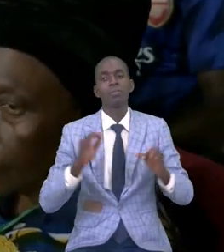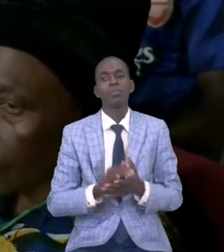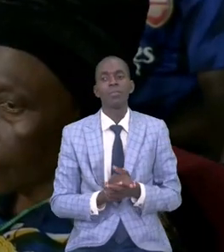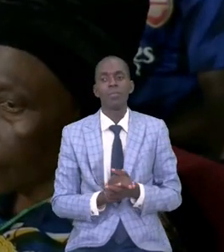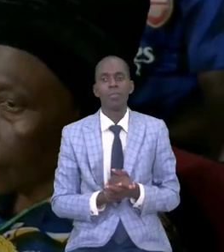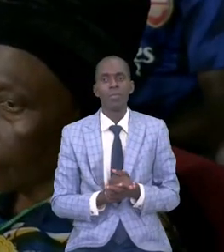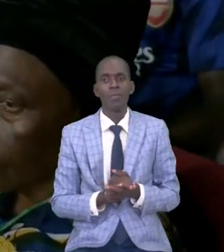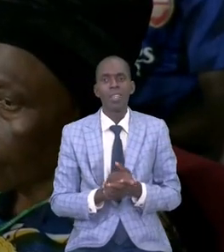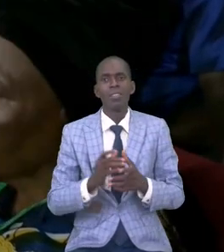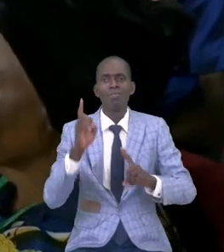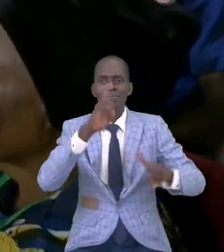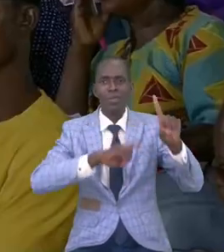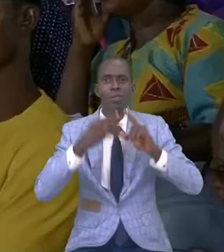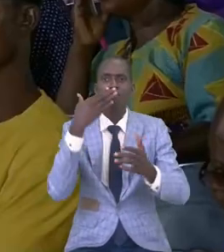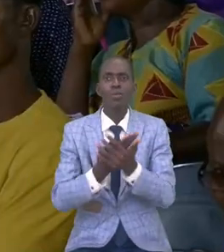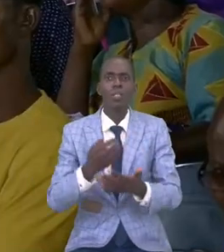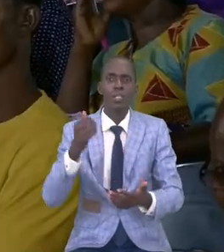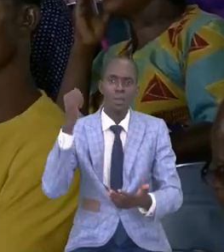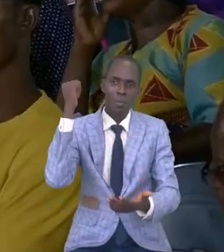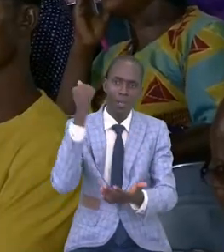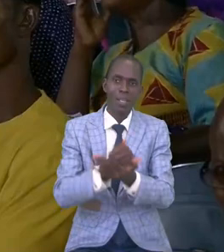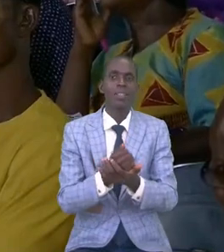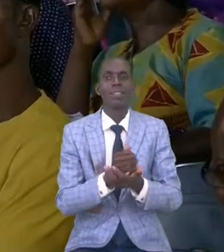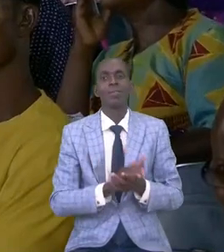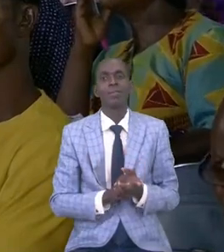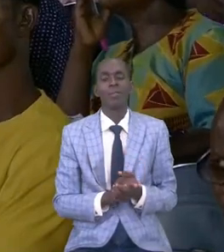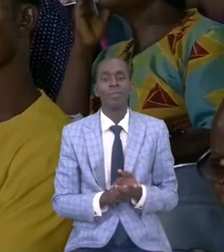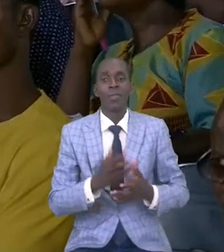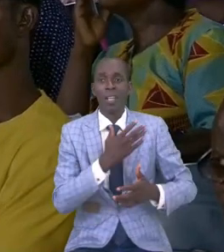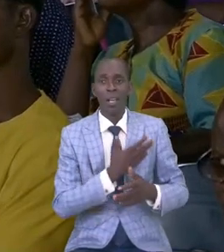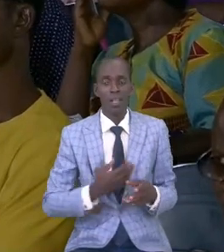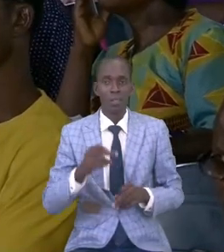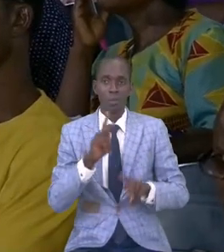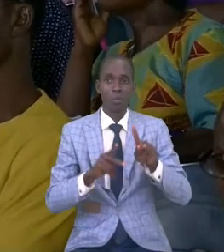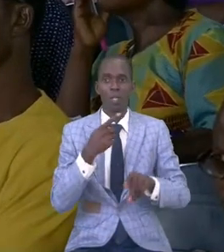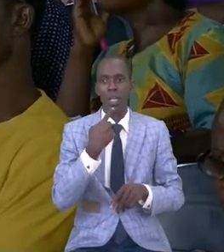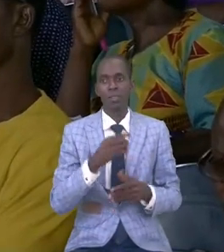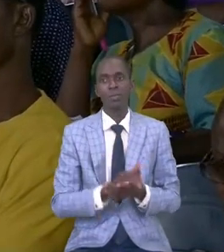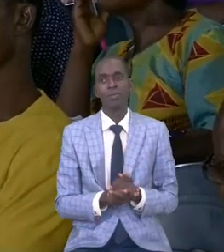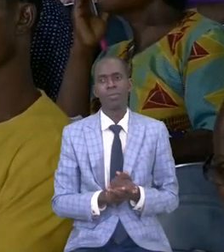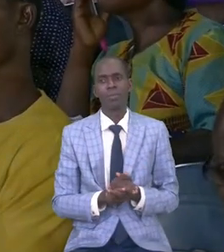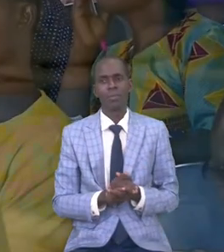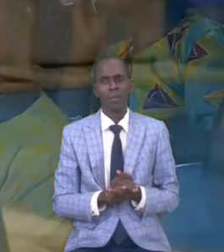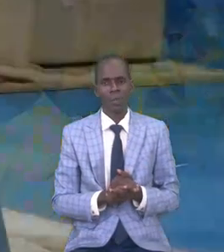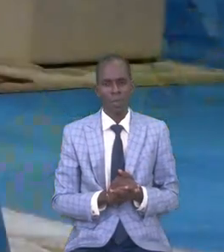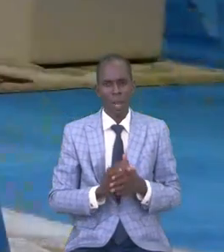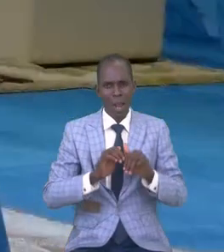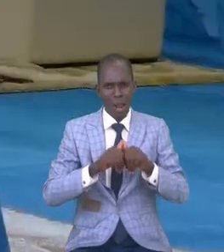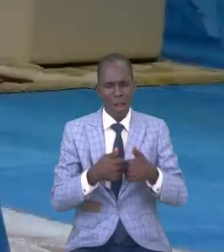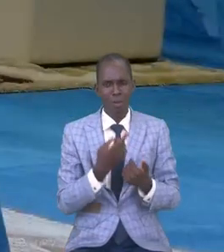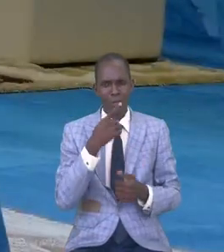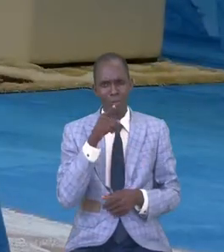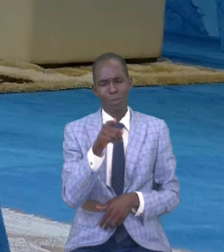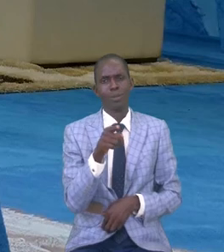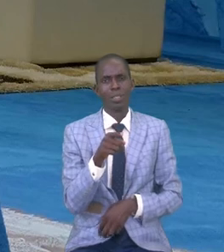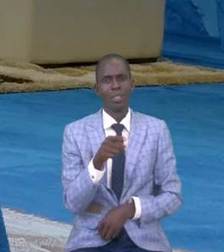Let me hear a good amen. And so they said, how sayest thou,